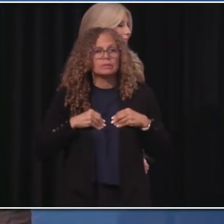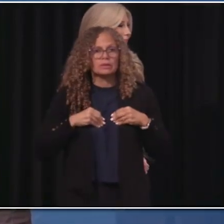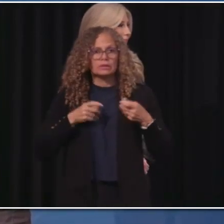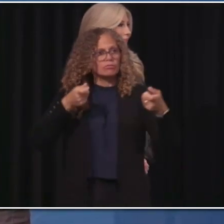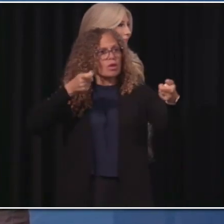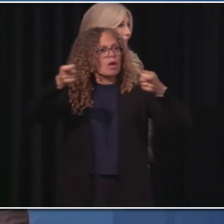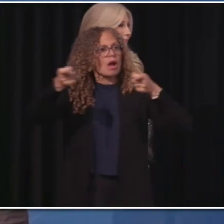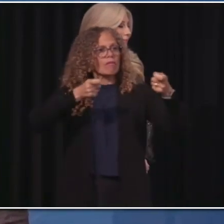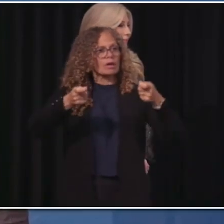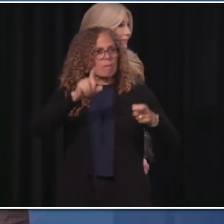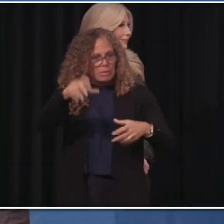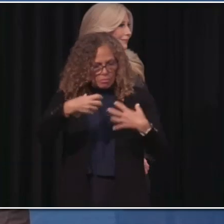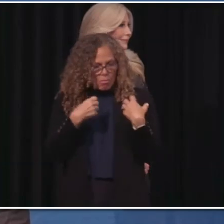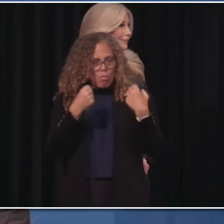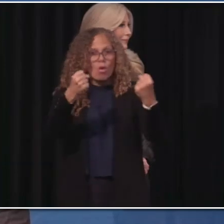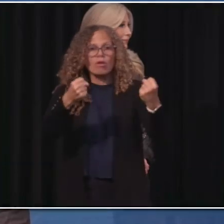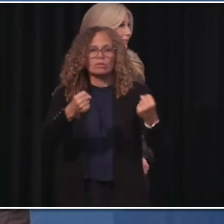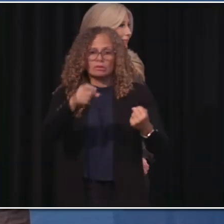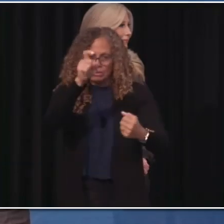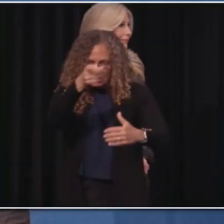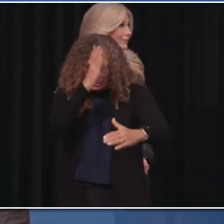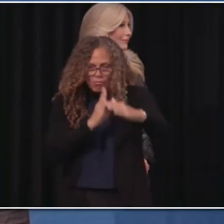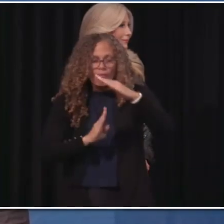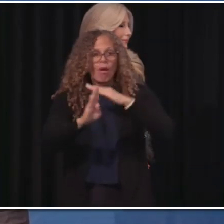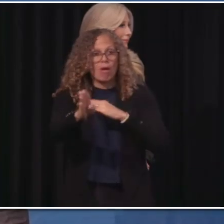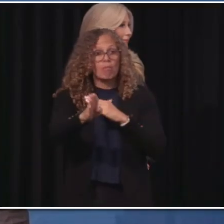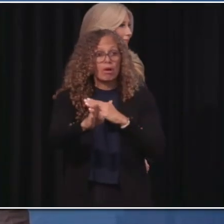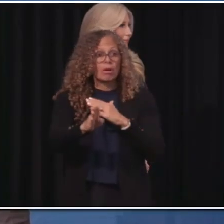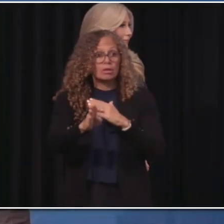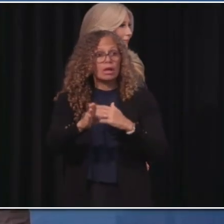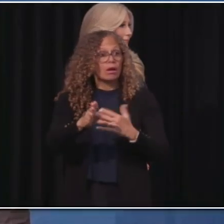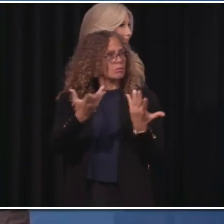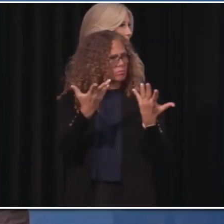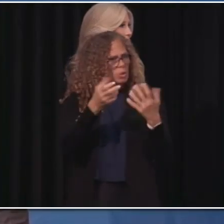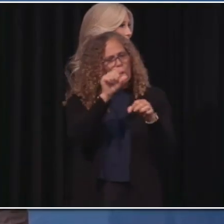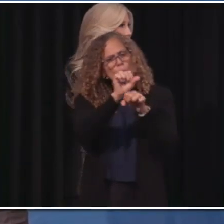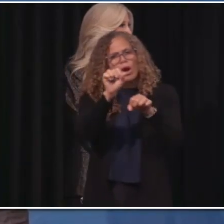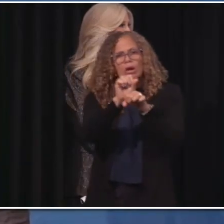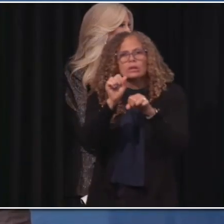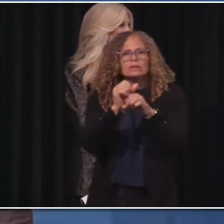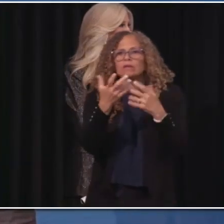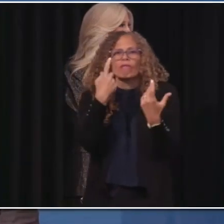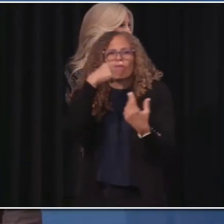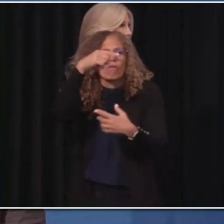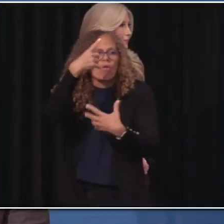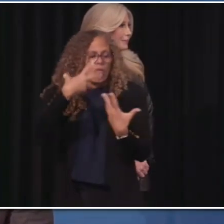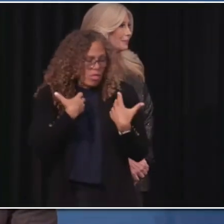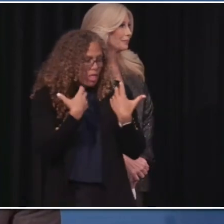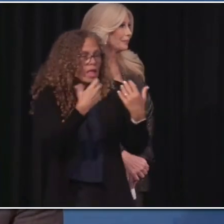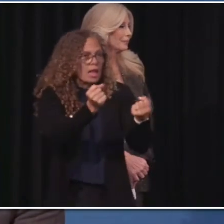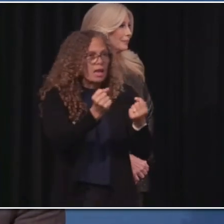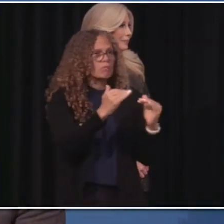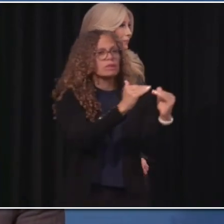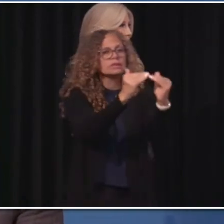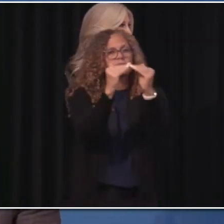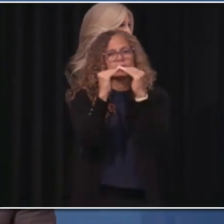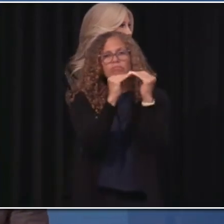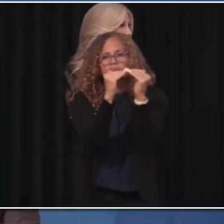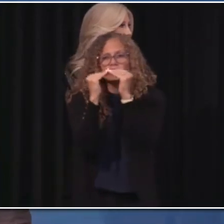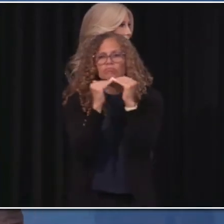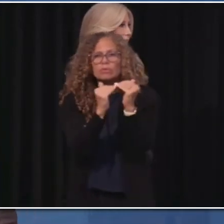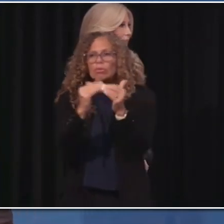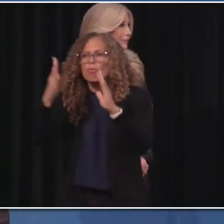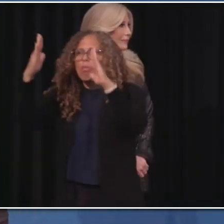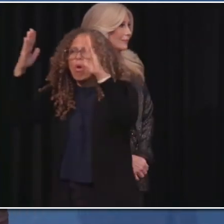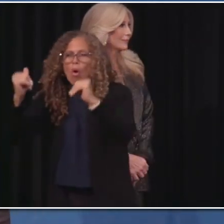humility. May the work we do tonight and in the days ahead bring healing, equity, and hope to every corner